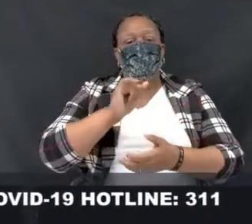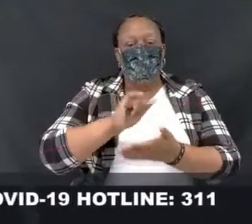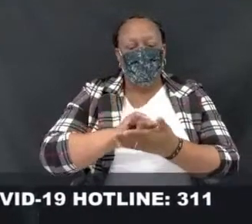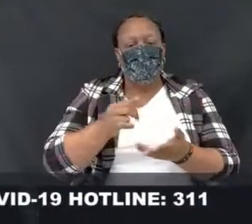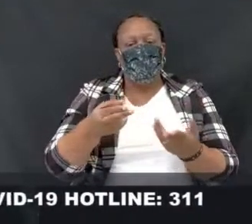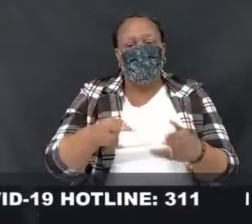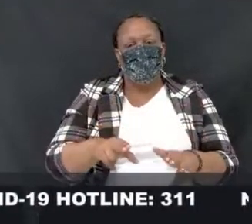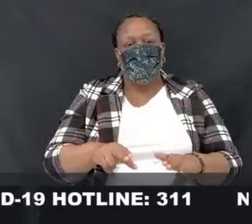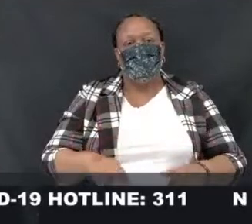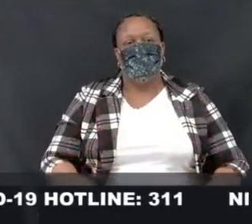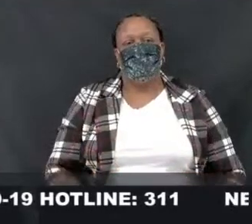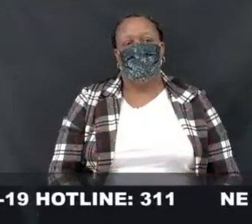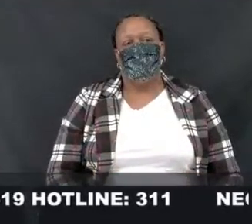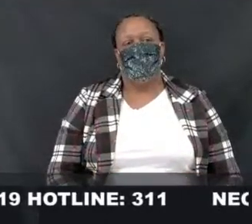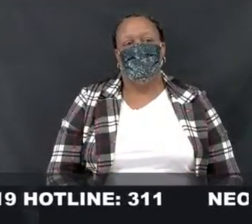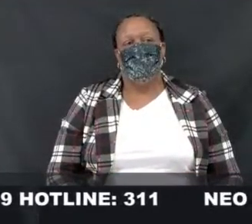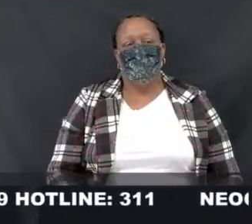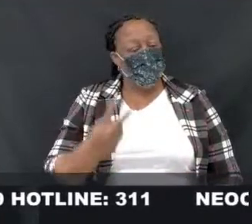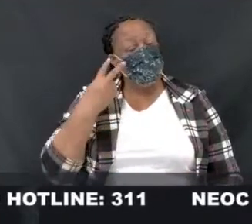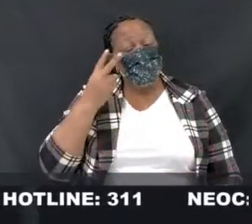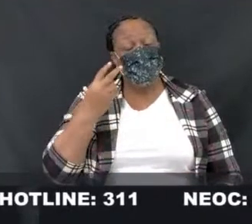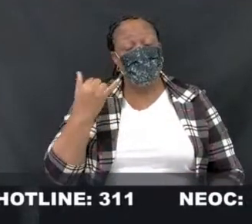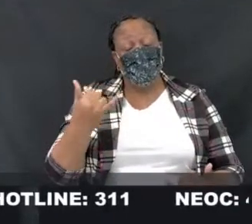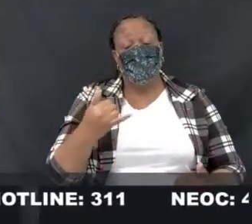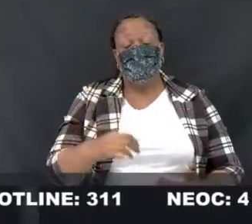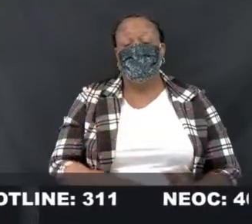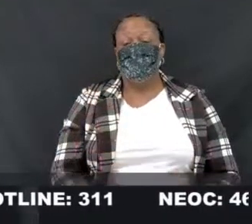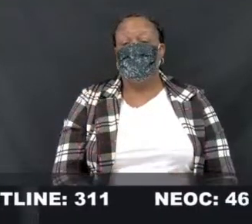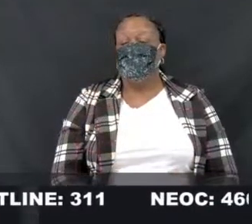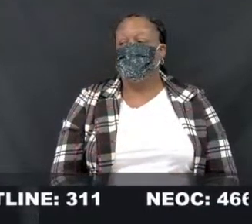do. Thank you.